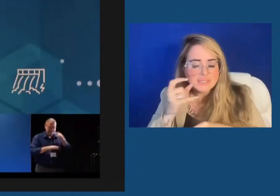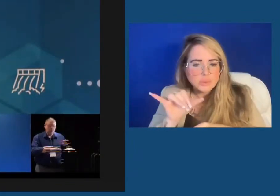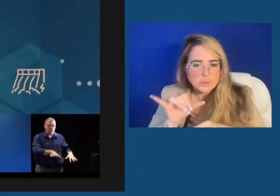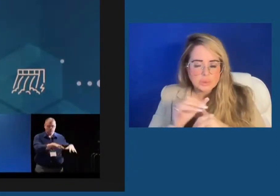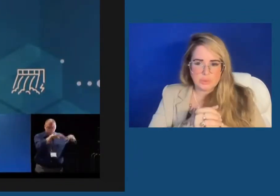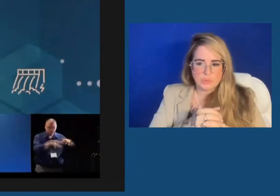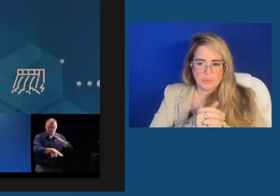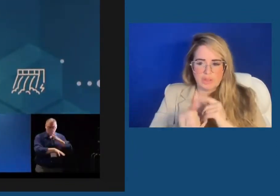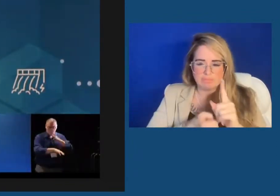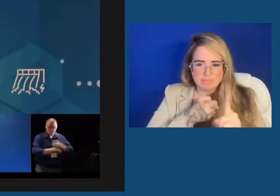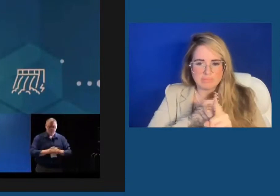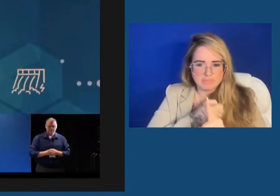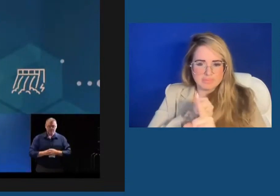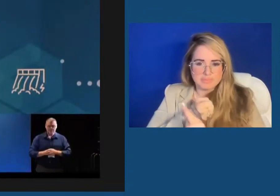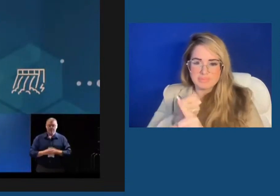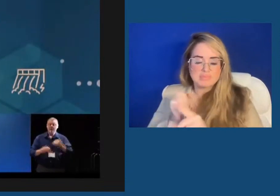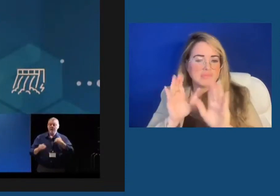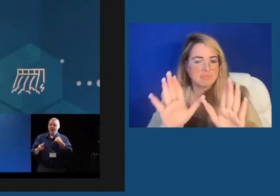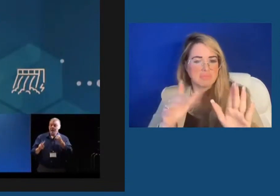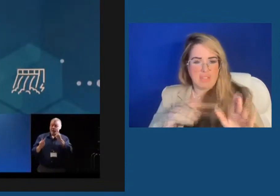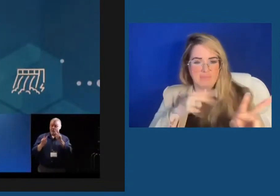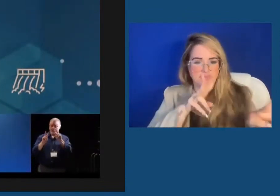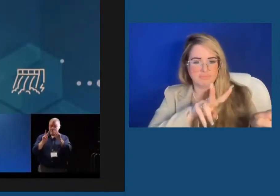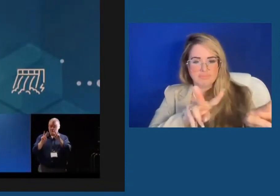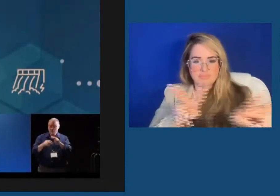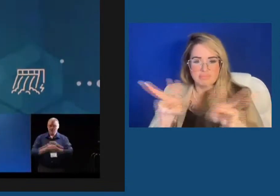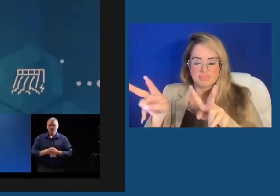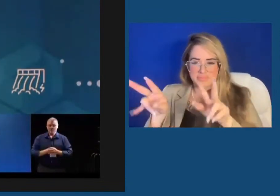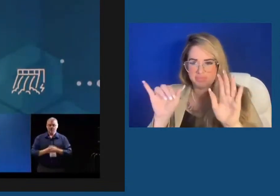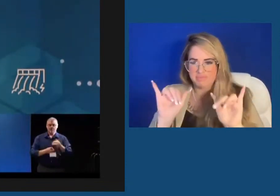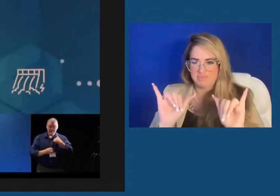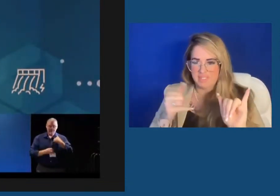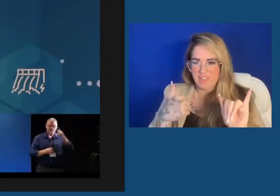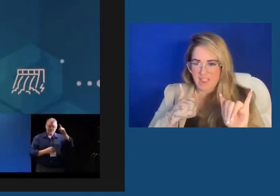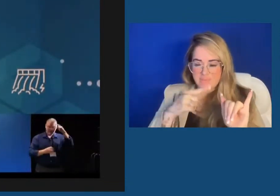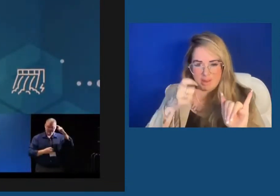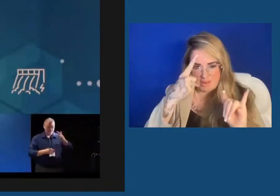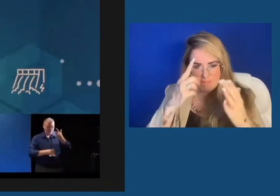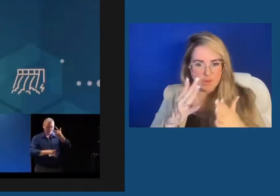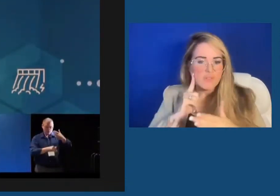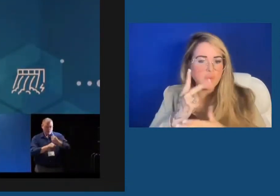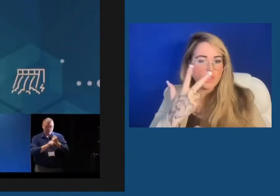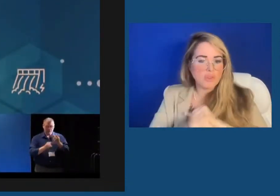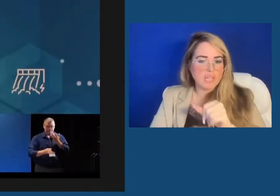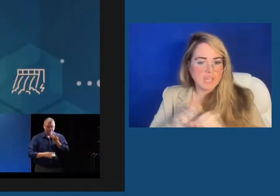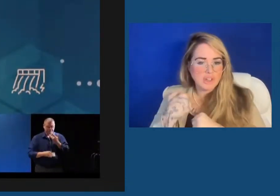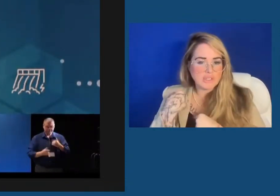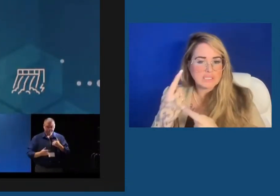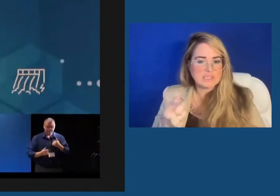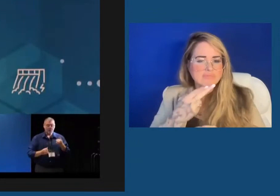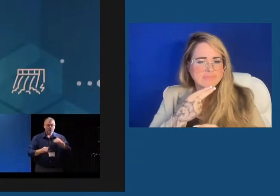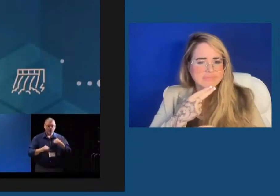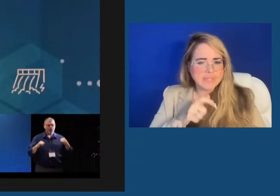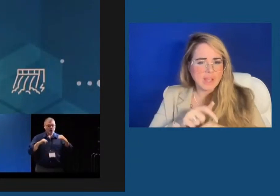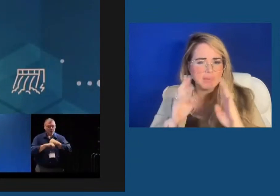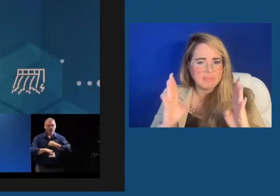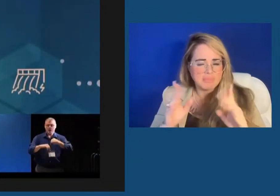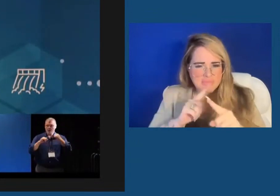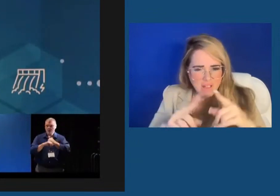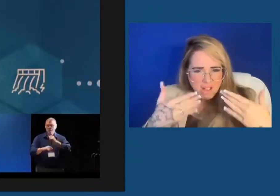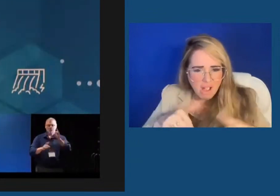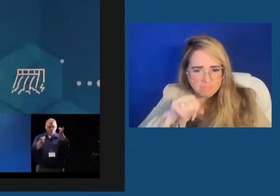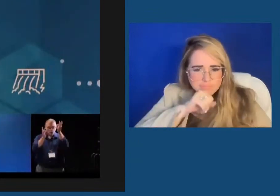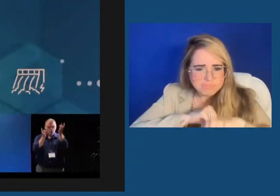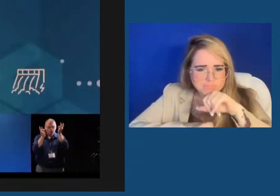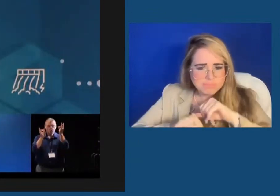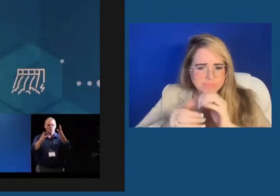So I look at this and say, I've been governor just 3 years. We have been battered with some of the most extreme weather events